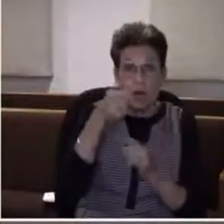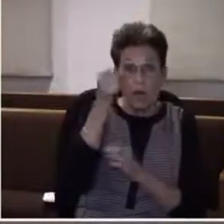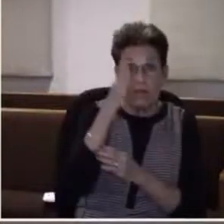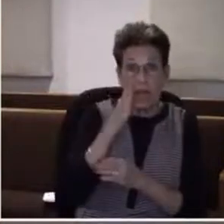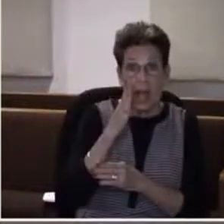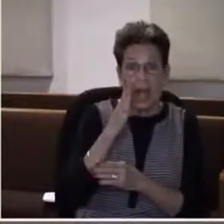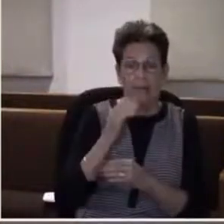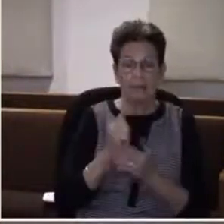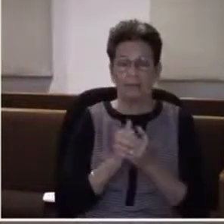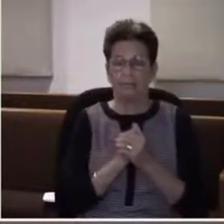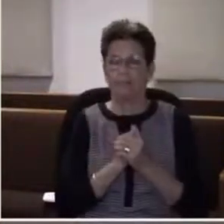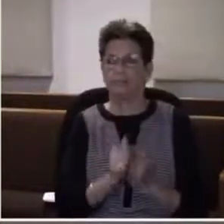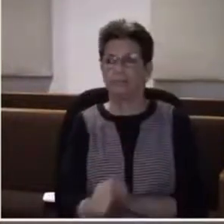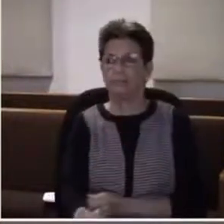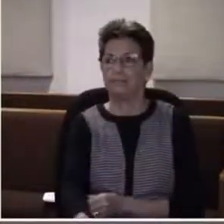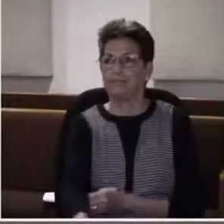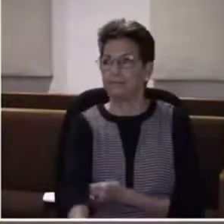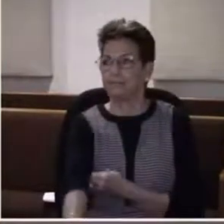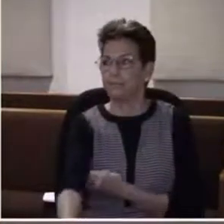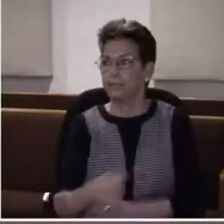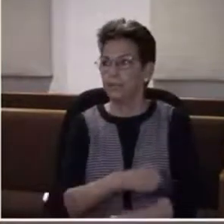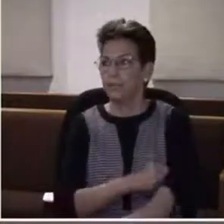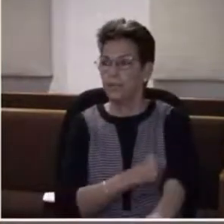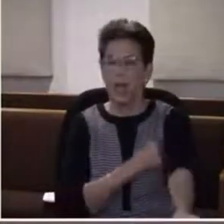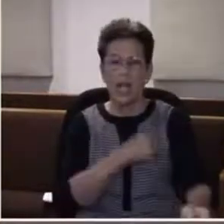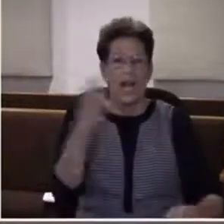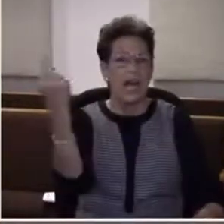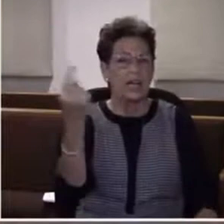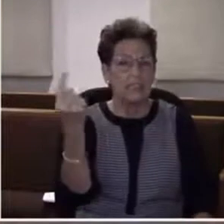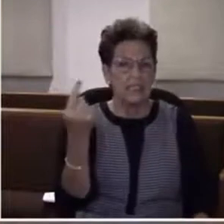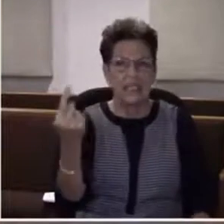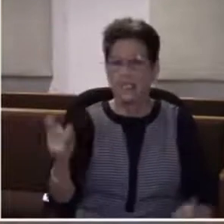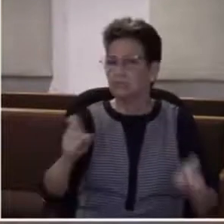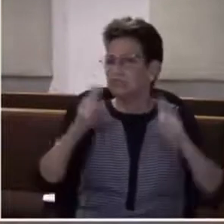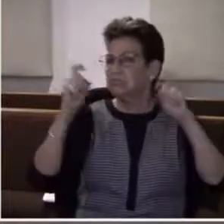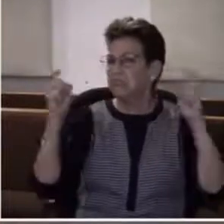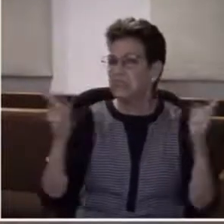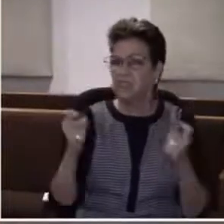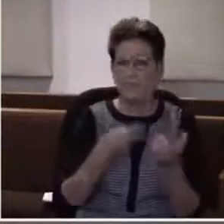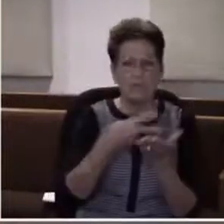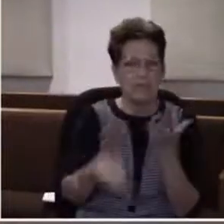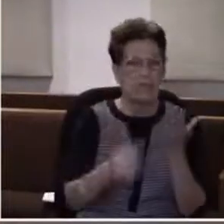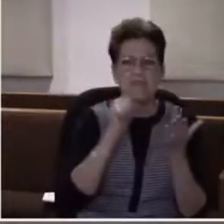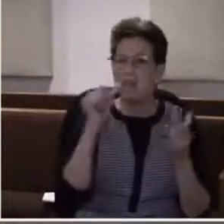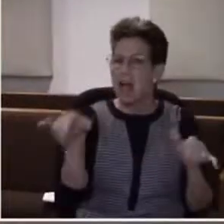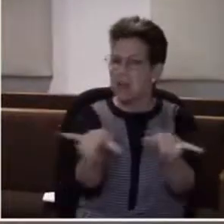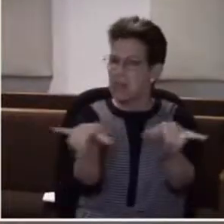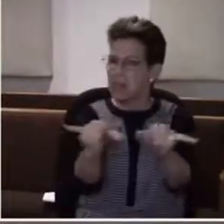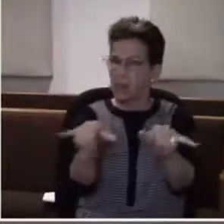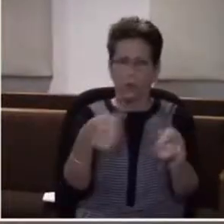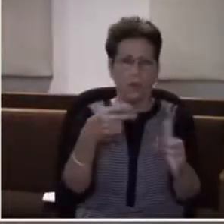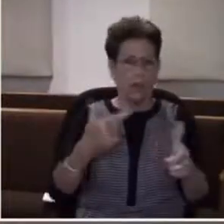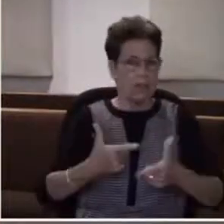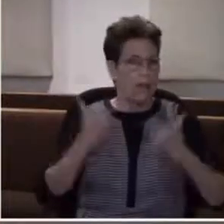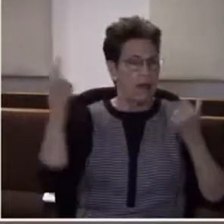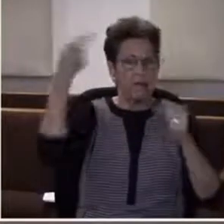would submit to you that a single sinful failure does not equal a lifetime of failure in a believer's